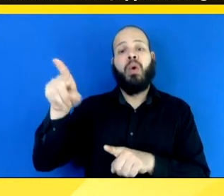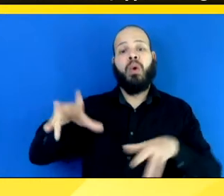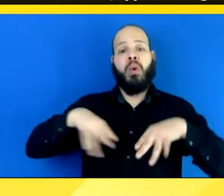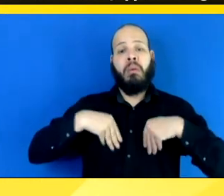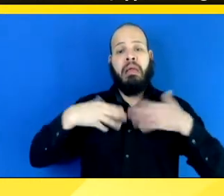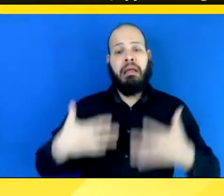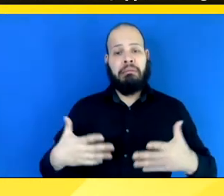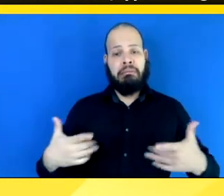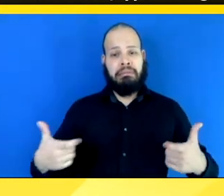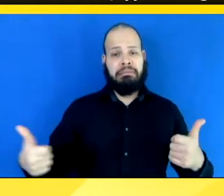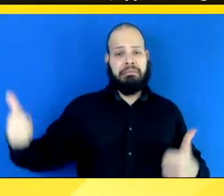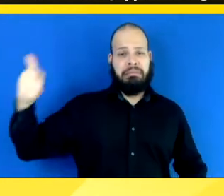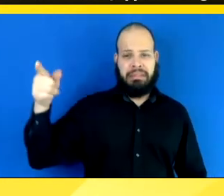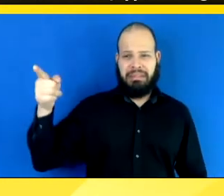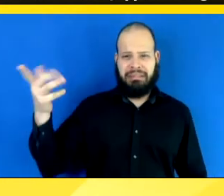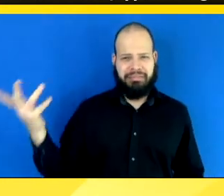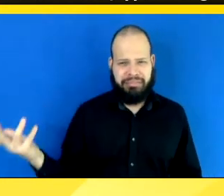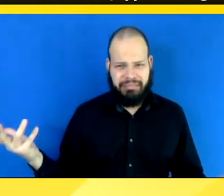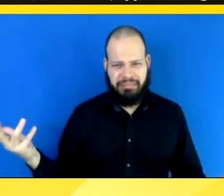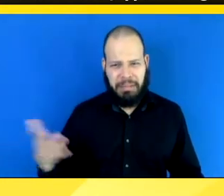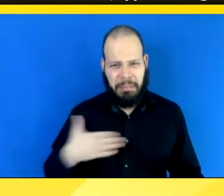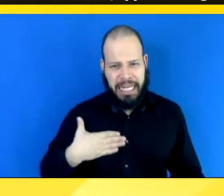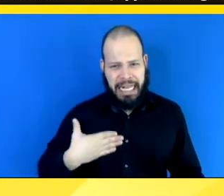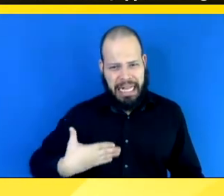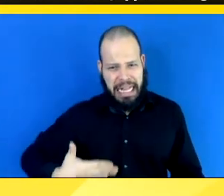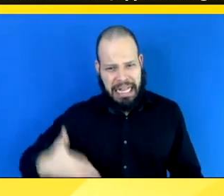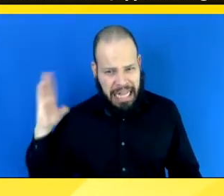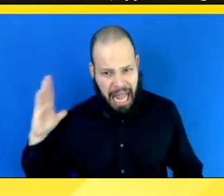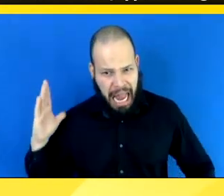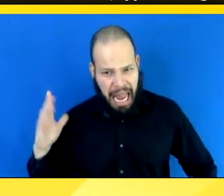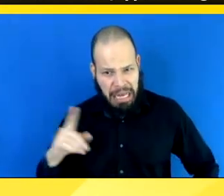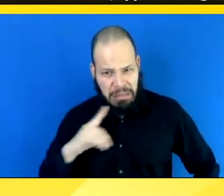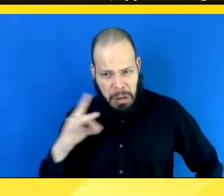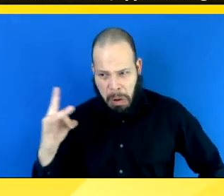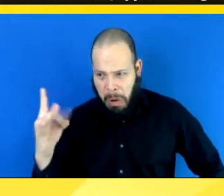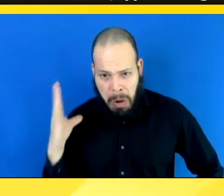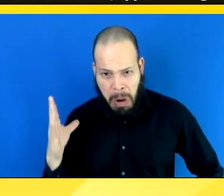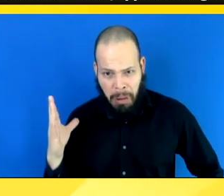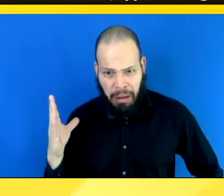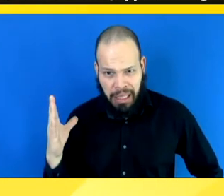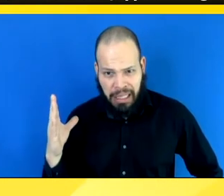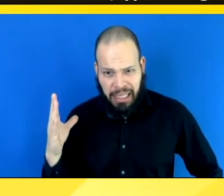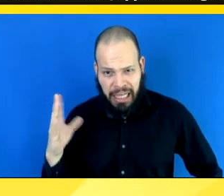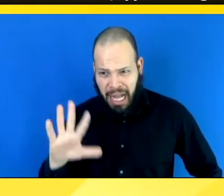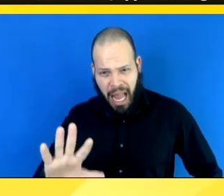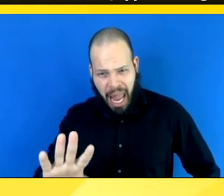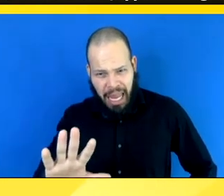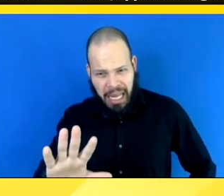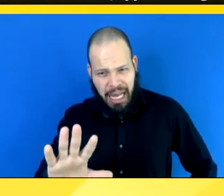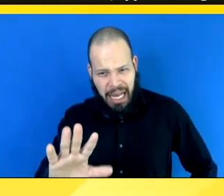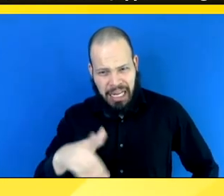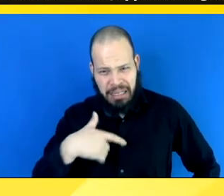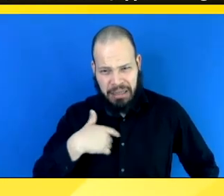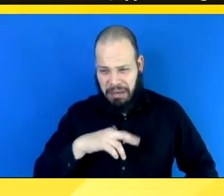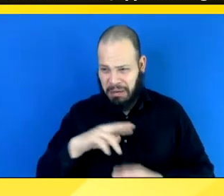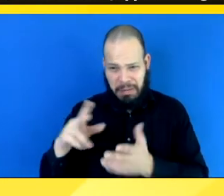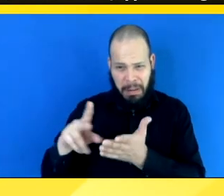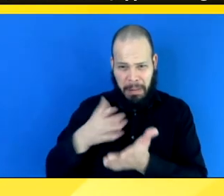He's just horrible. And I'm ready for more wages, better wages. We